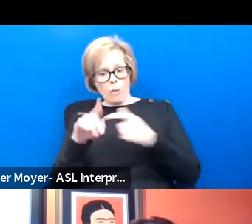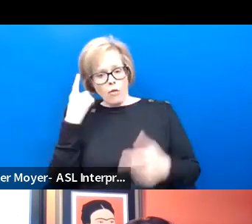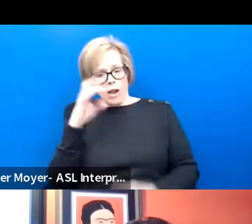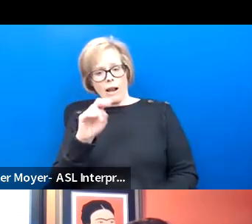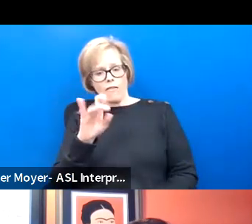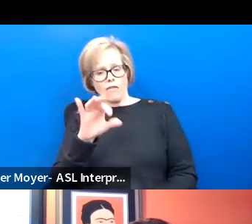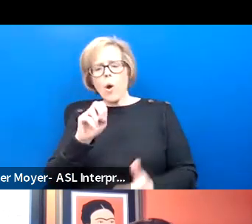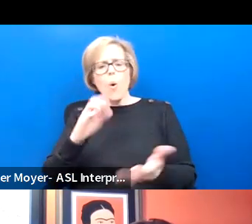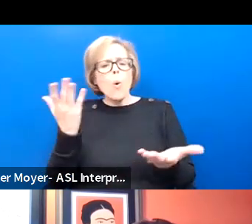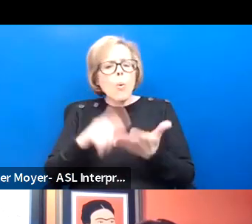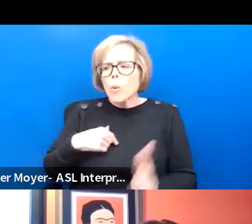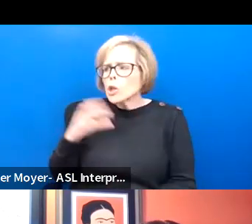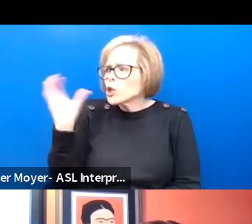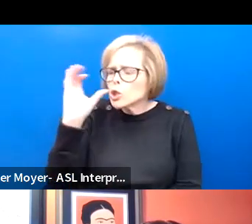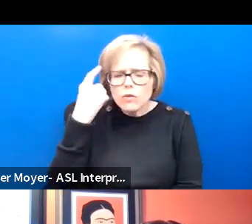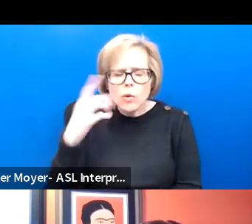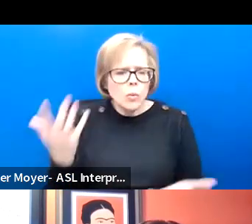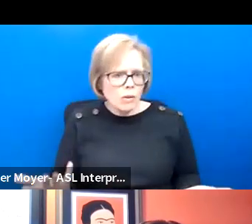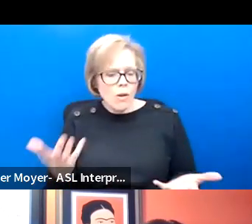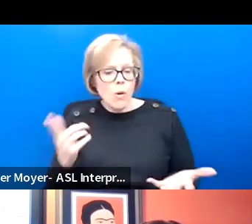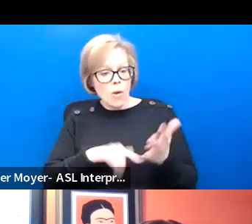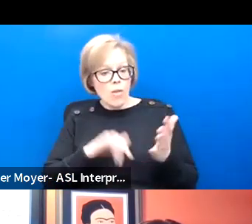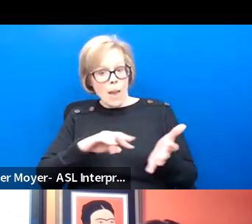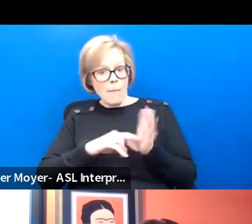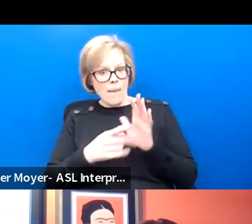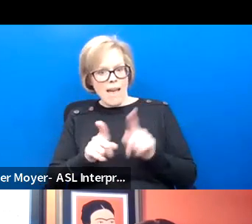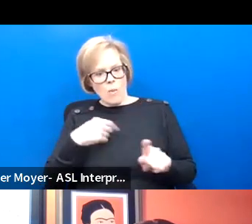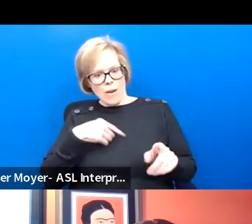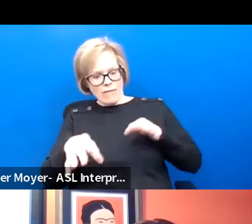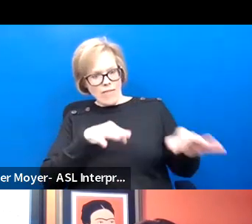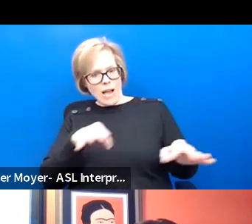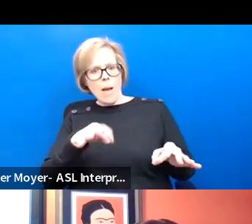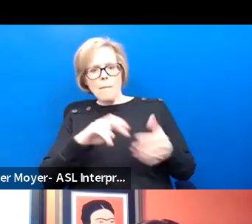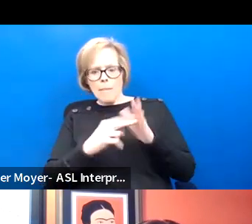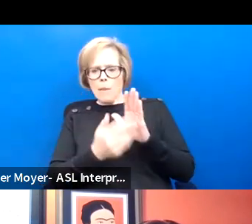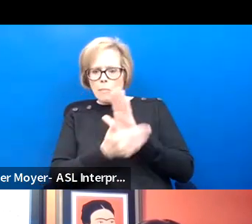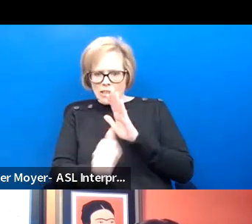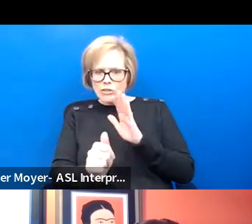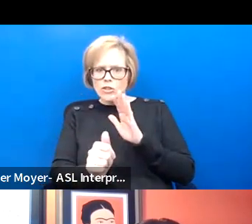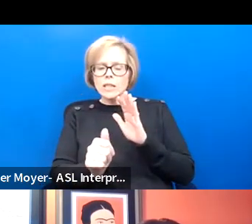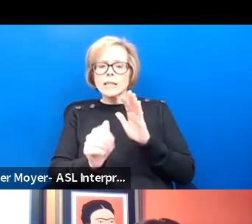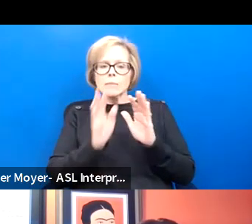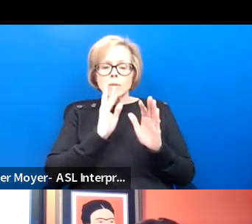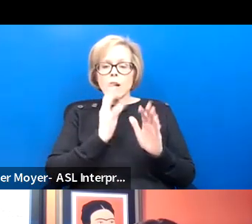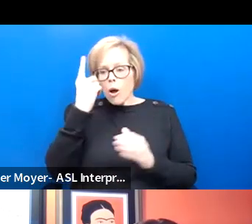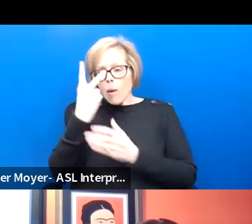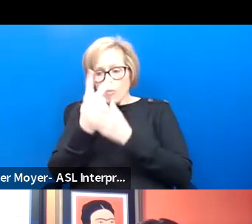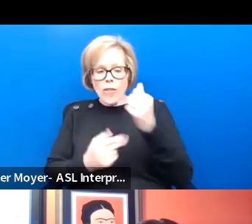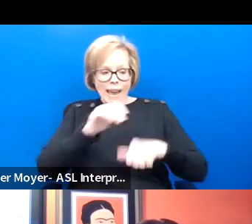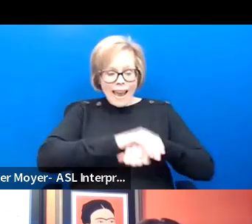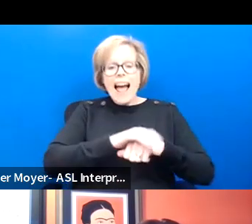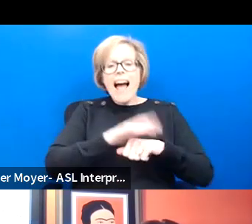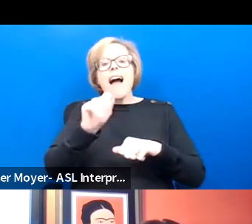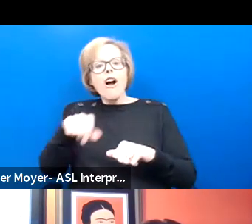for? And so that means, as we've defined it, being proficient in speaking and understanding both English and another